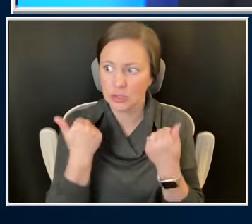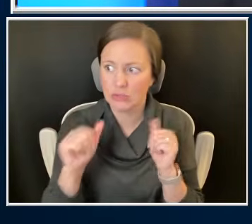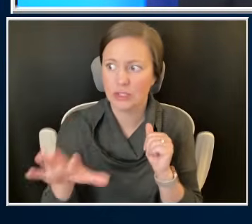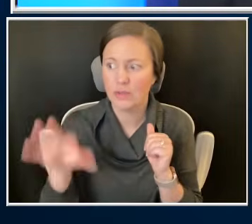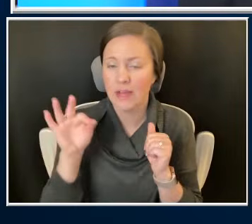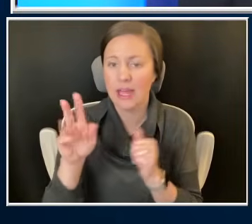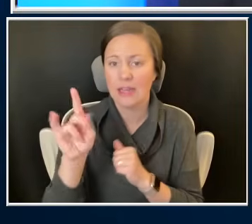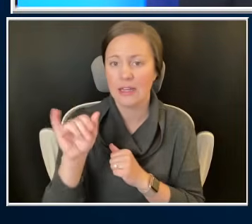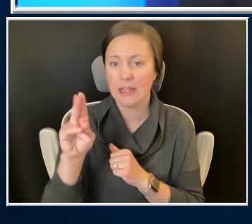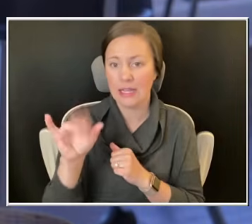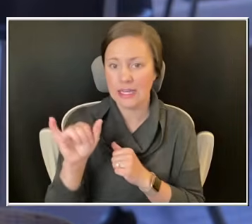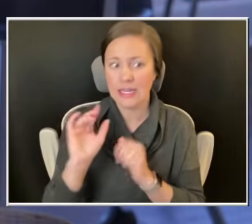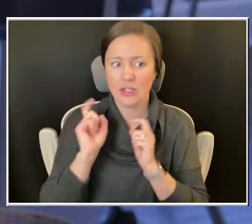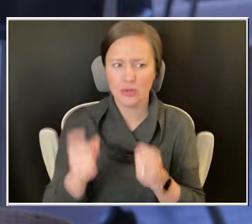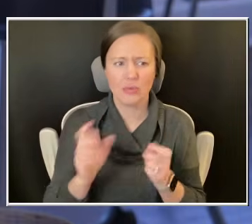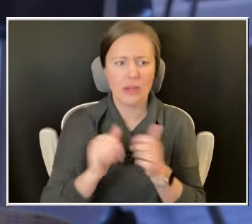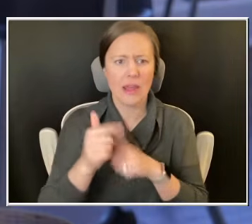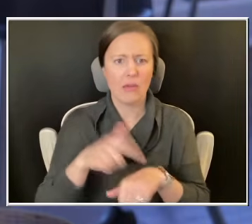doing that?